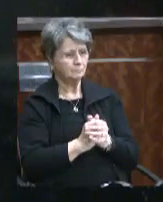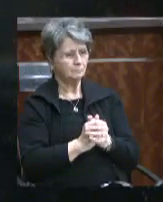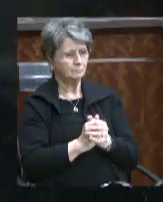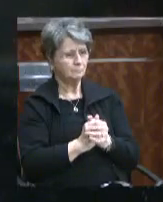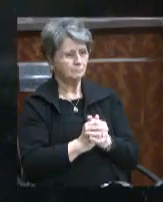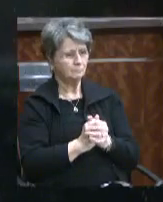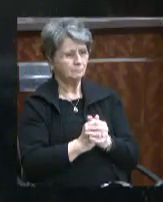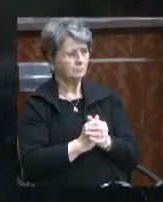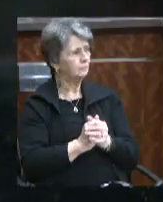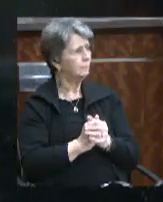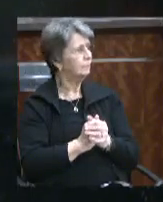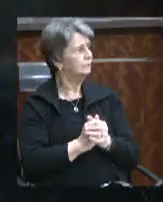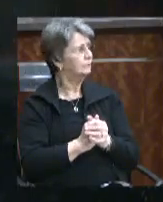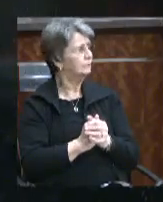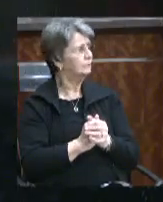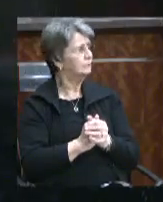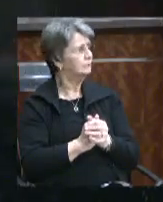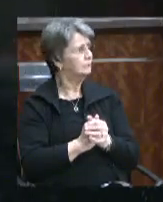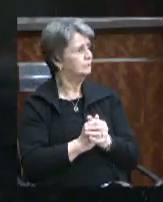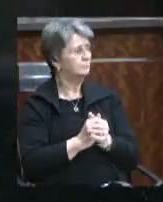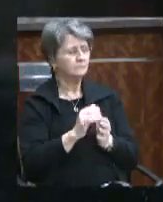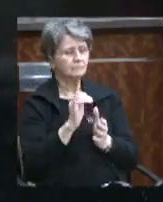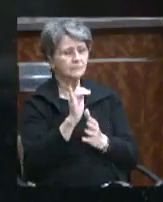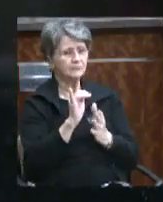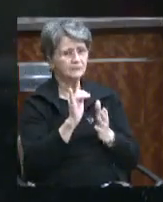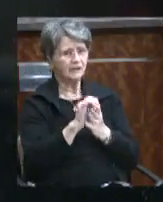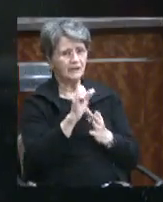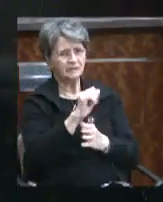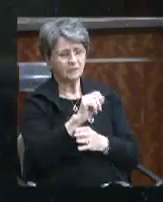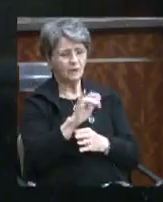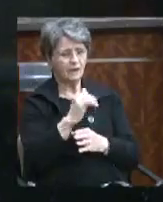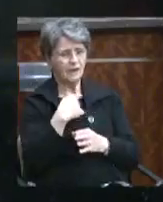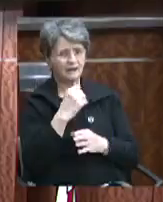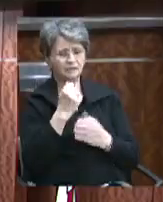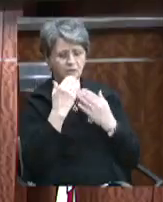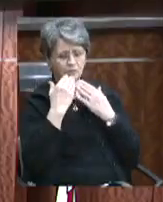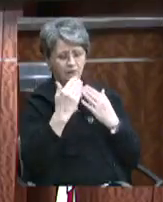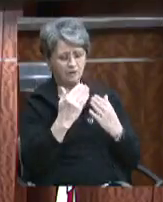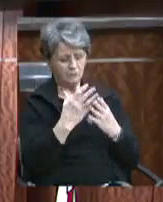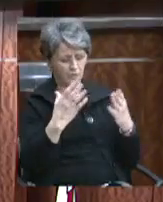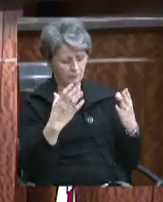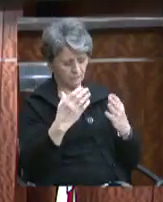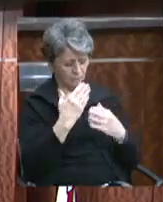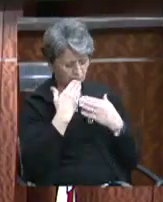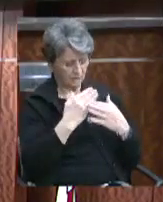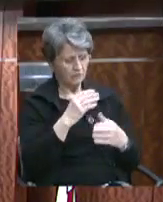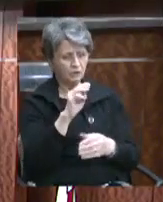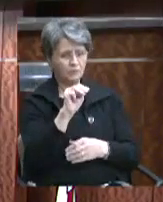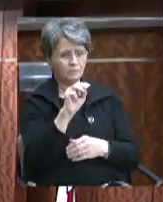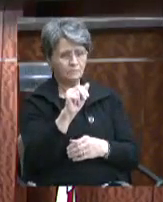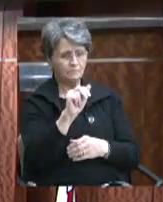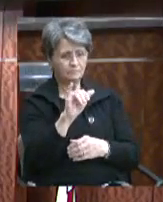make that announcement. Mr. President, that is all I have tonight, so thank you very much. Thank you, Mayor.